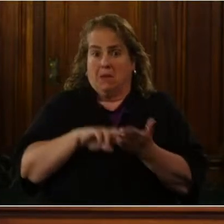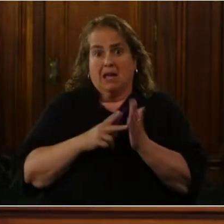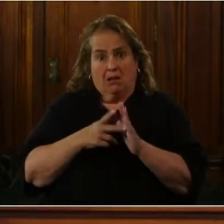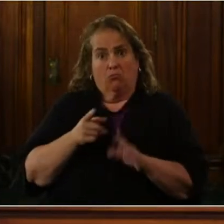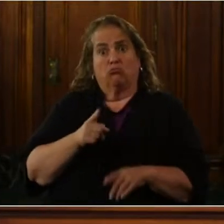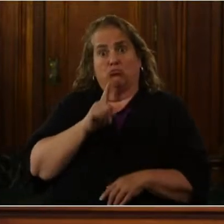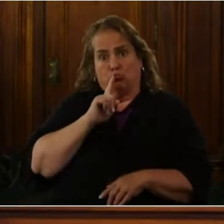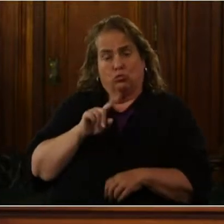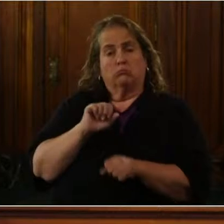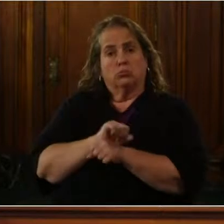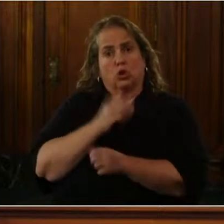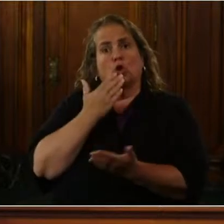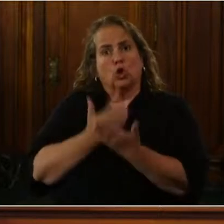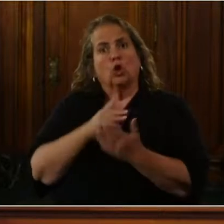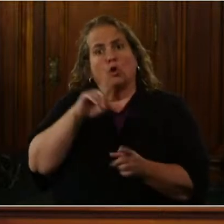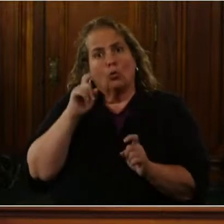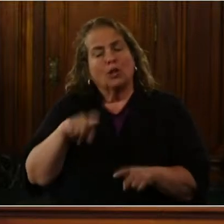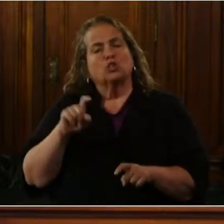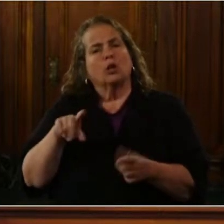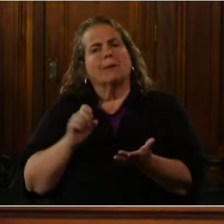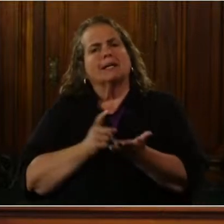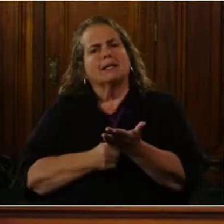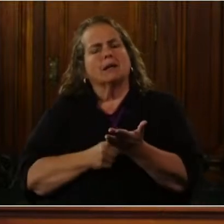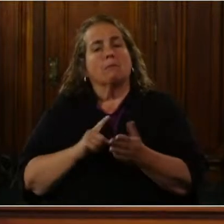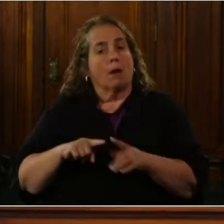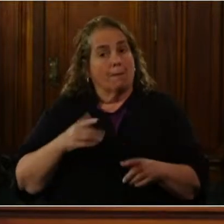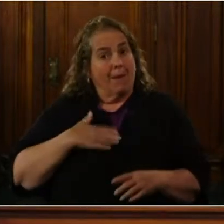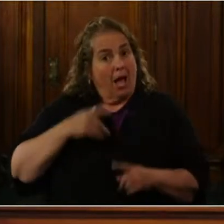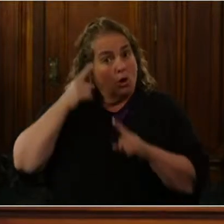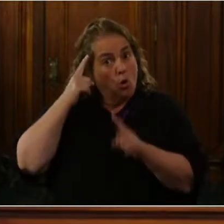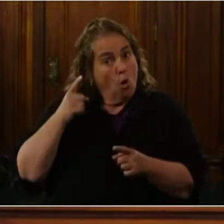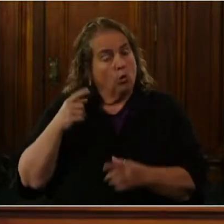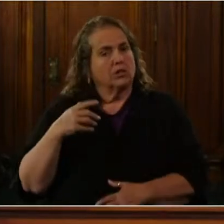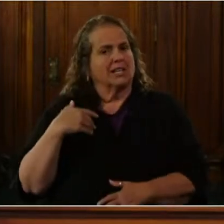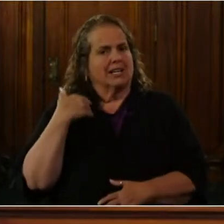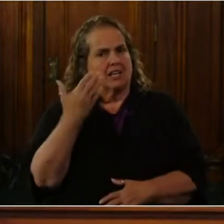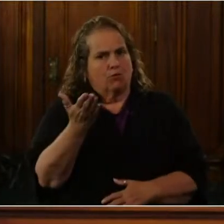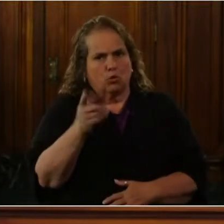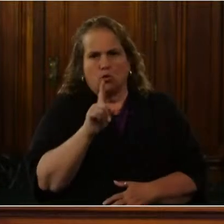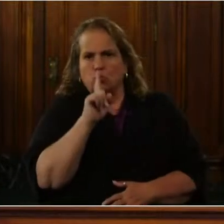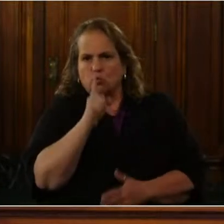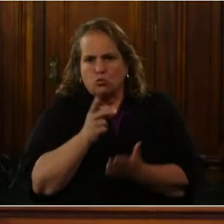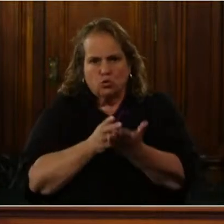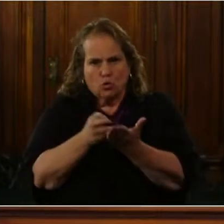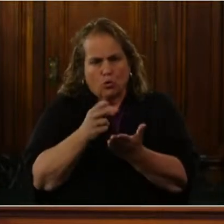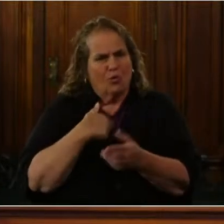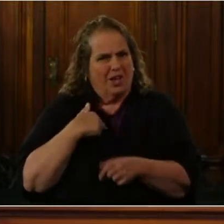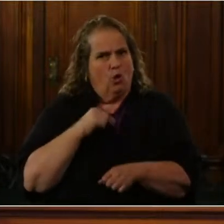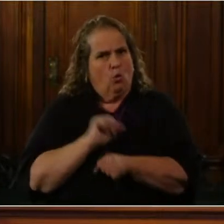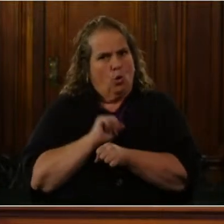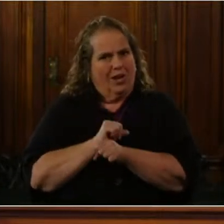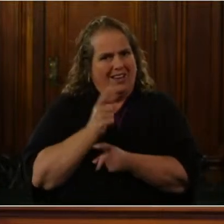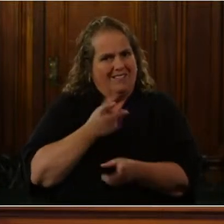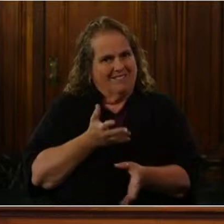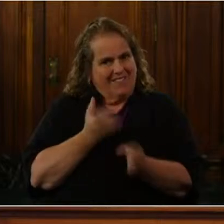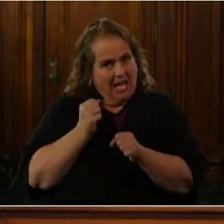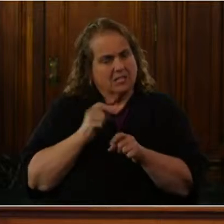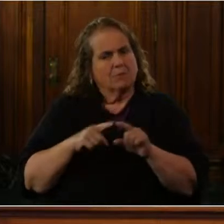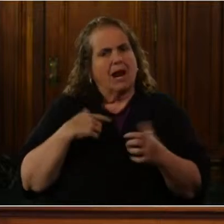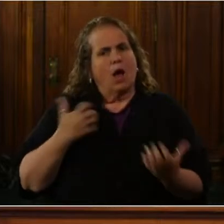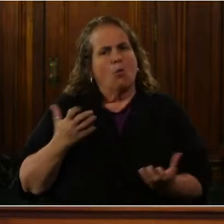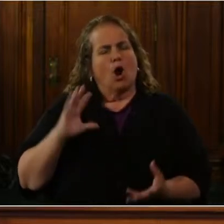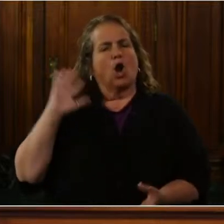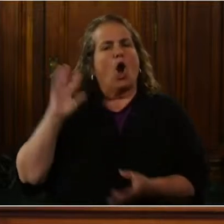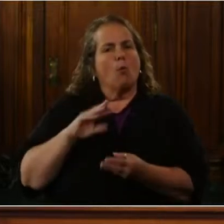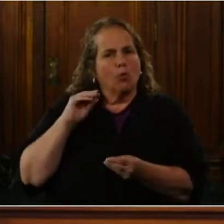shouldn't be discussed, but my goal is to get you the truth. We're working fast, but I want it to be comprehensive, and I want it to put all of